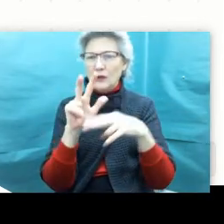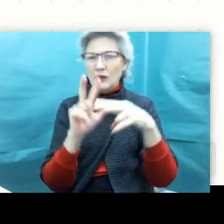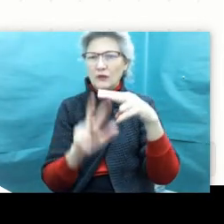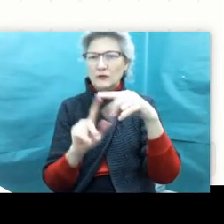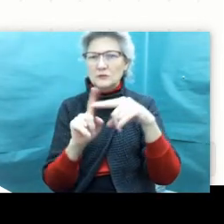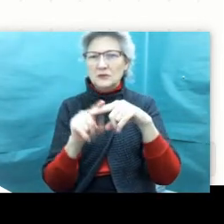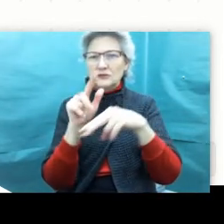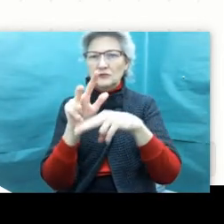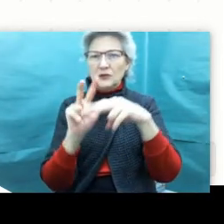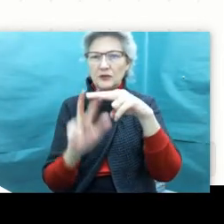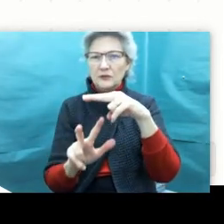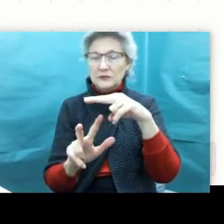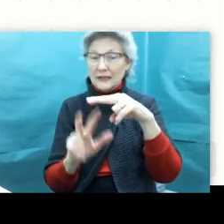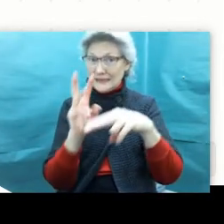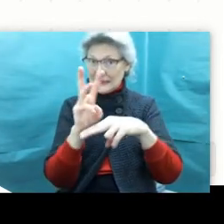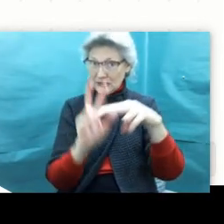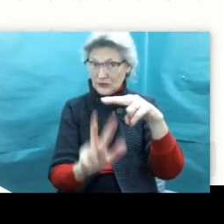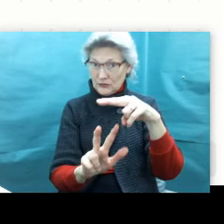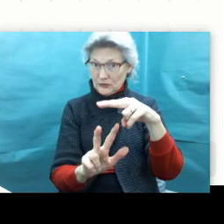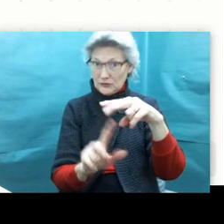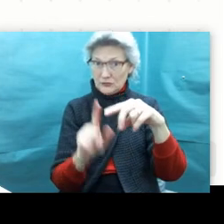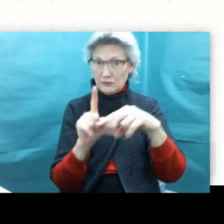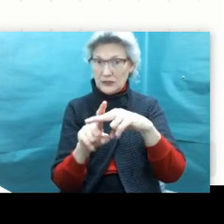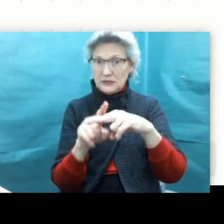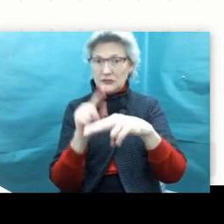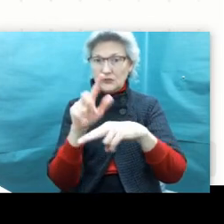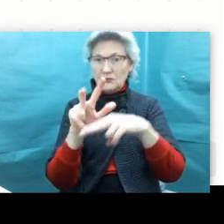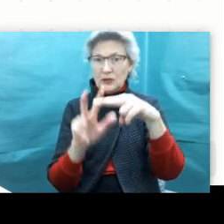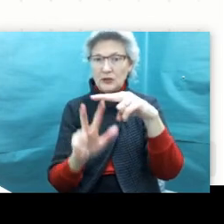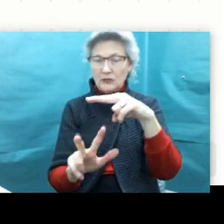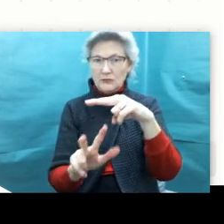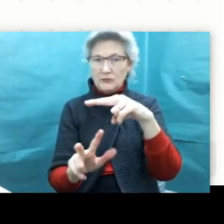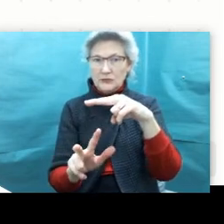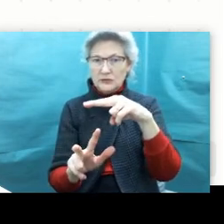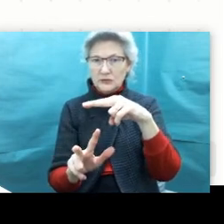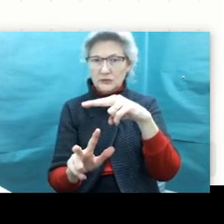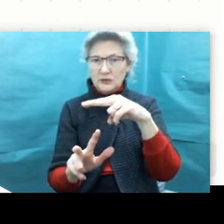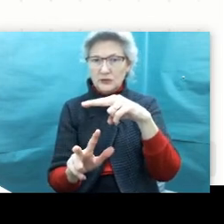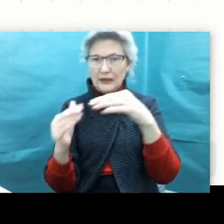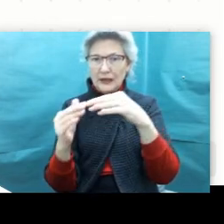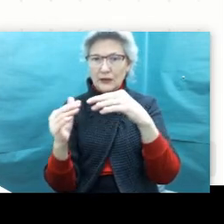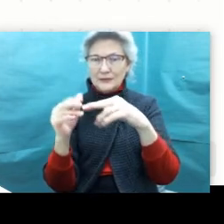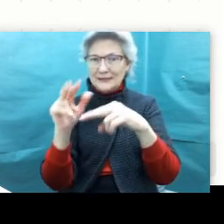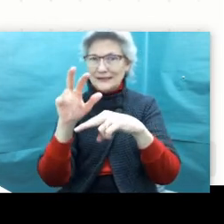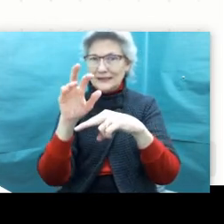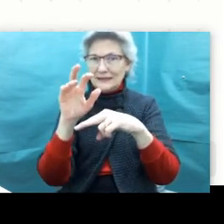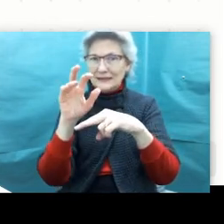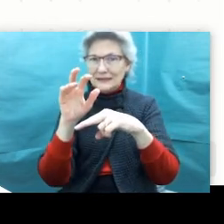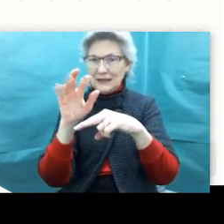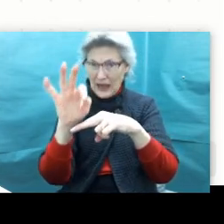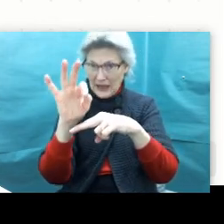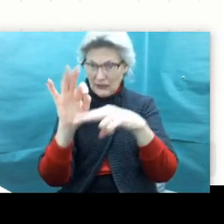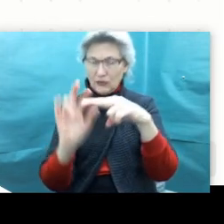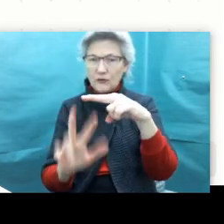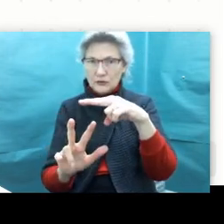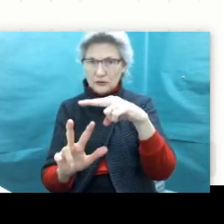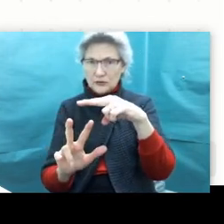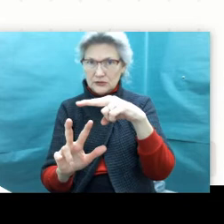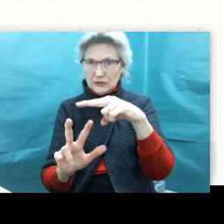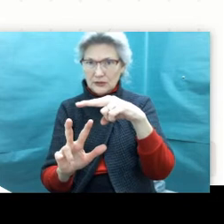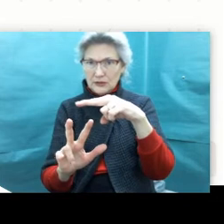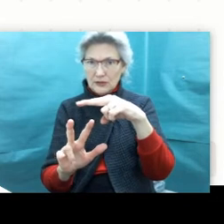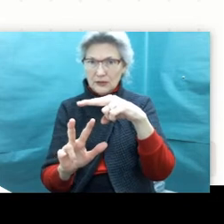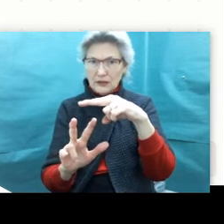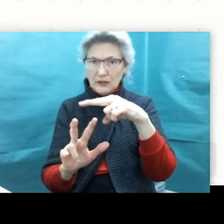3/3. That gives me 6/3 plus 3/3 to get